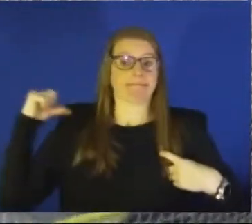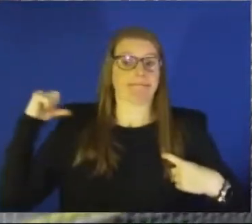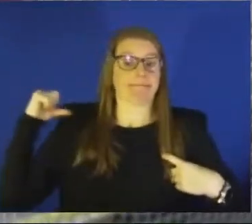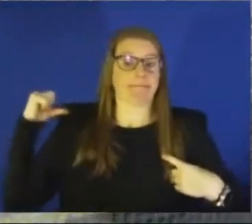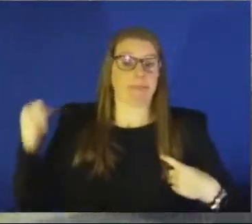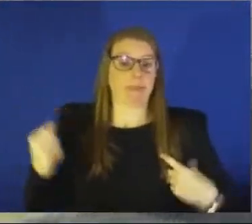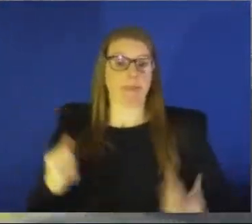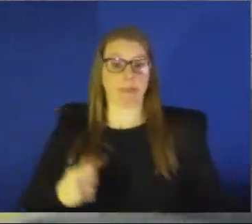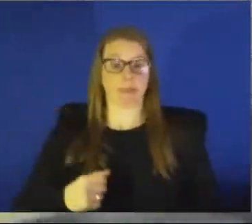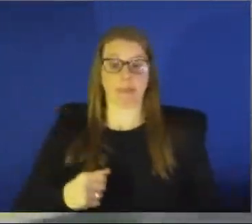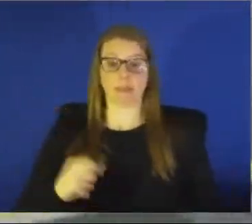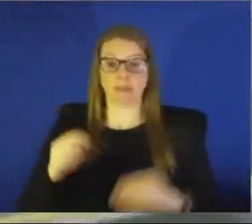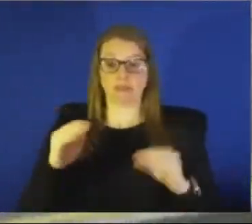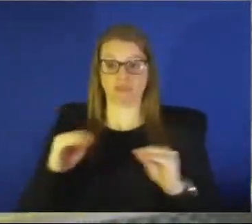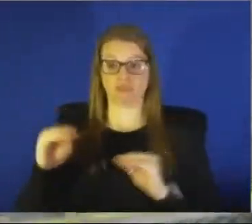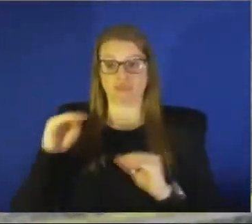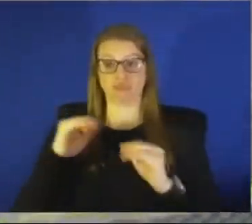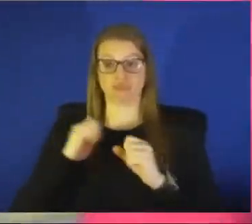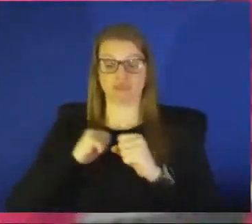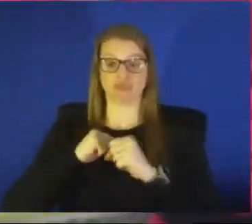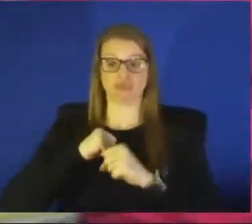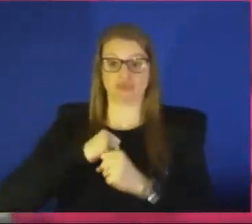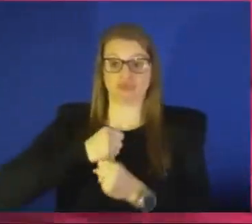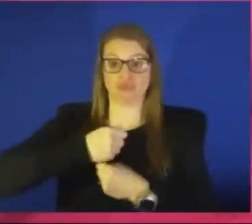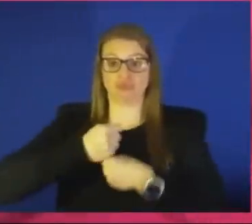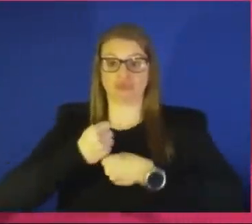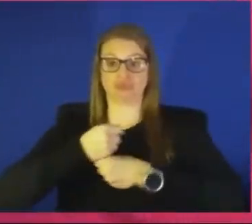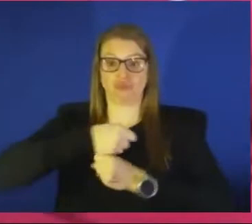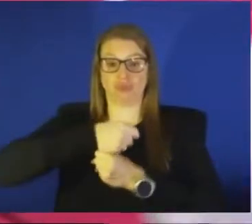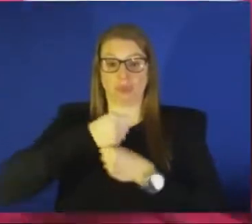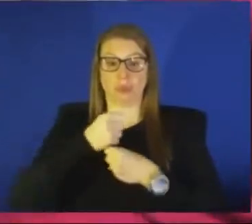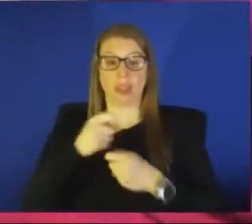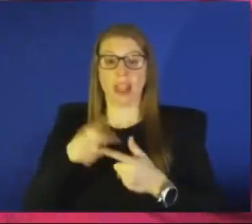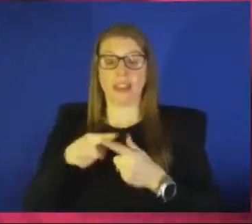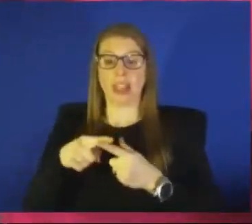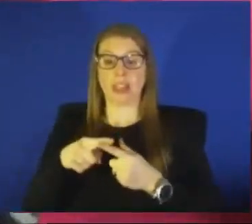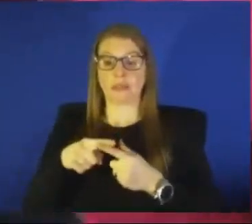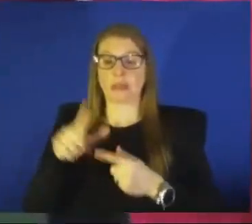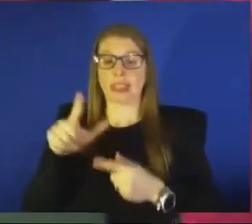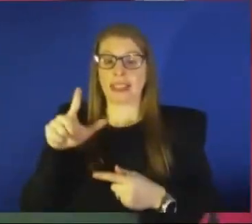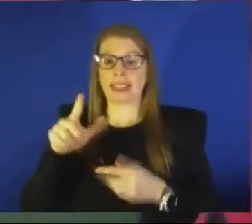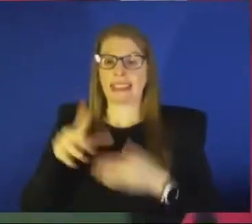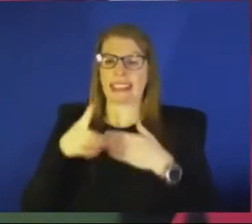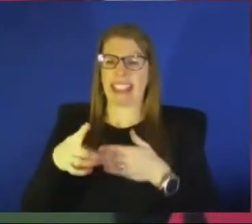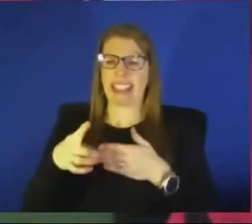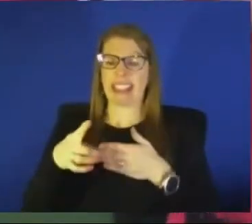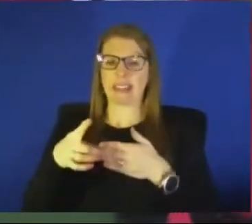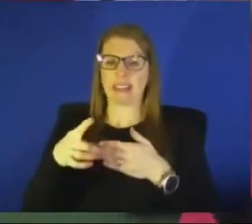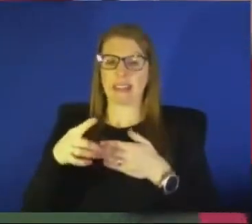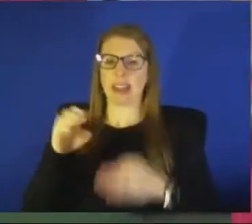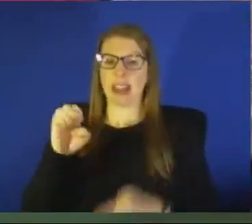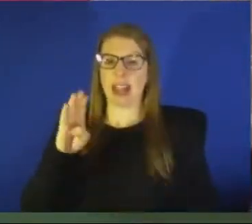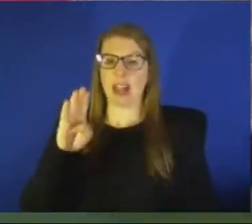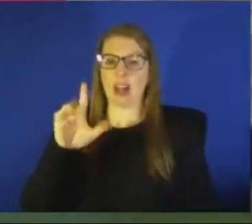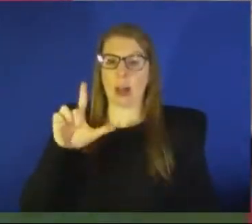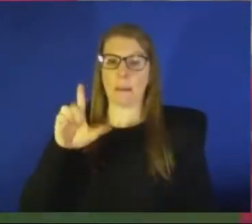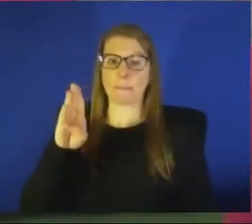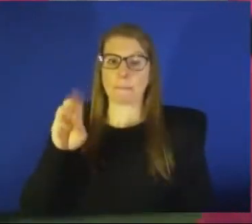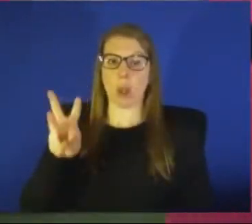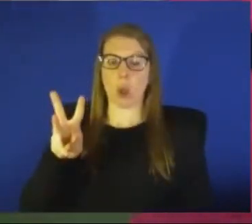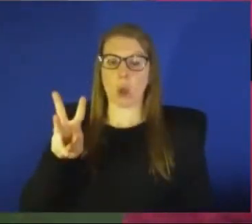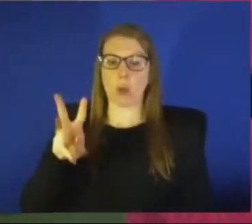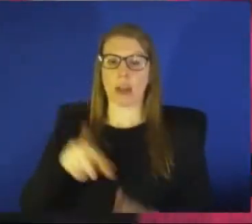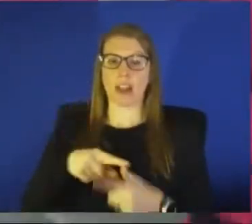body rotation. The third one is going to be on her lead elbow. Okay, that's kind of the driver of the upper body swing, and then down on the wrist and